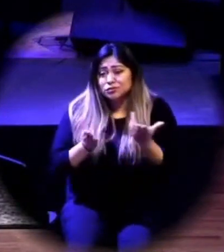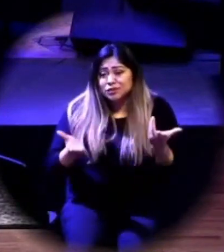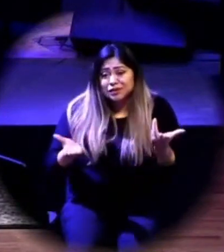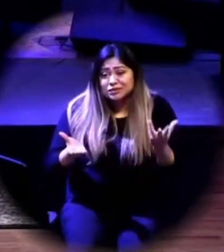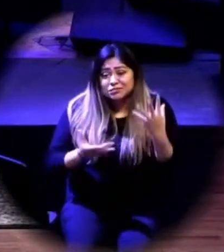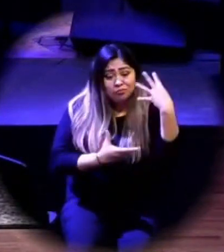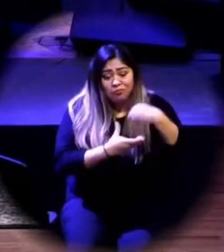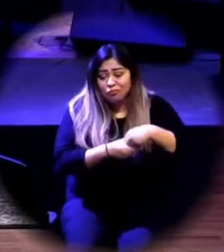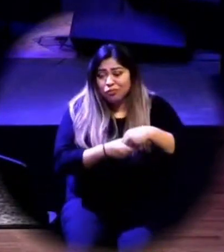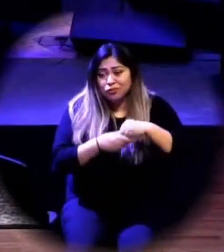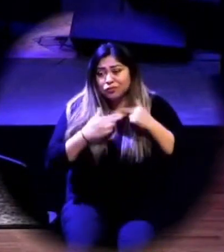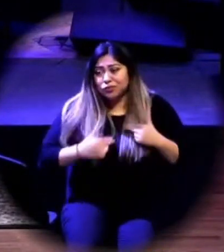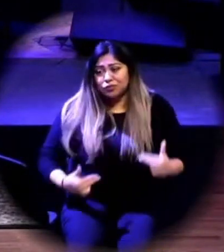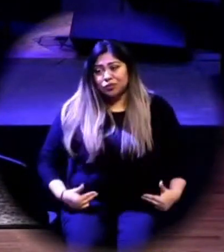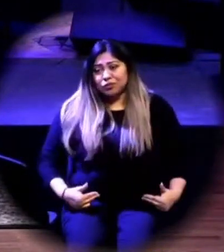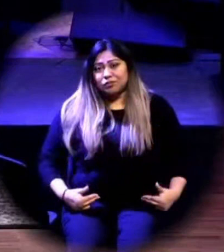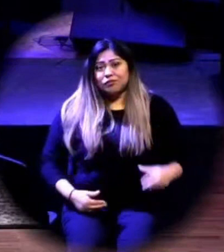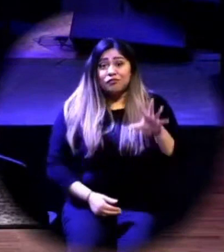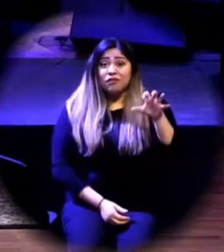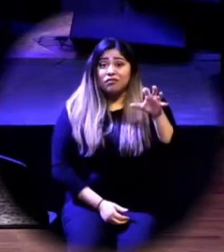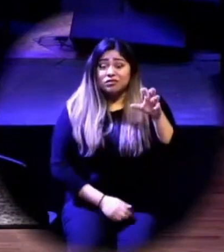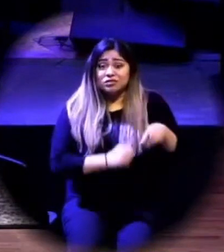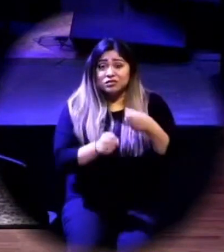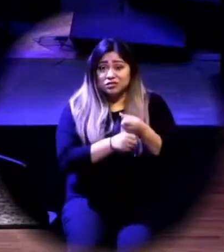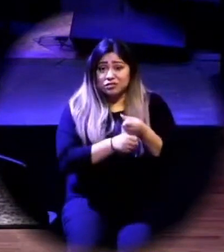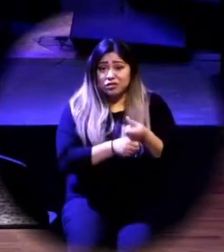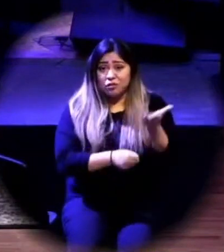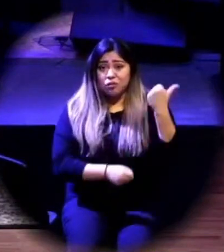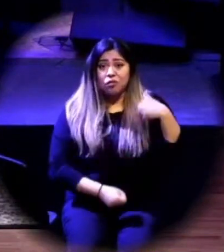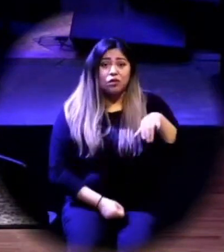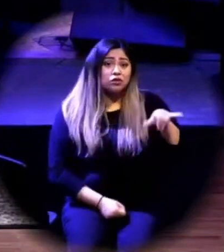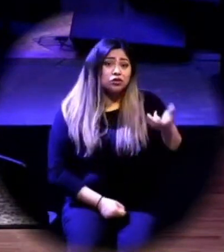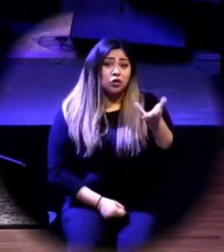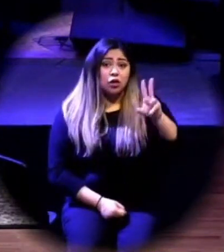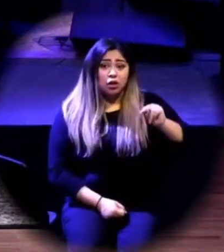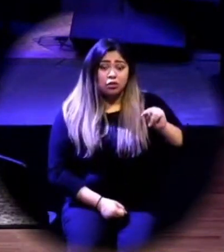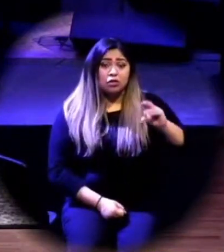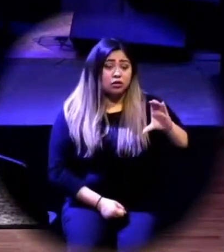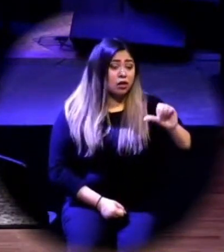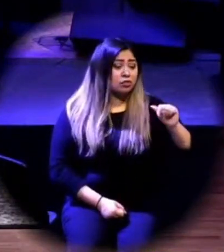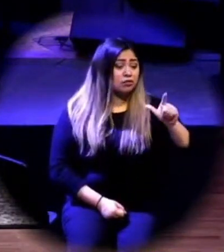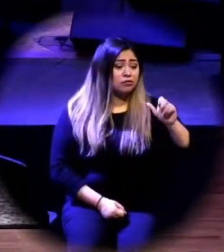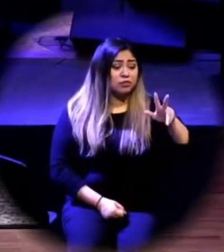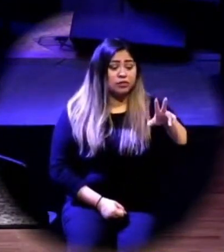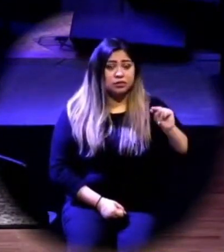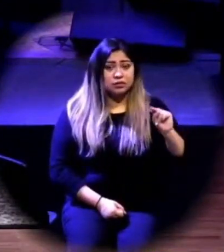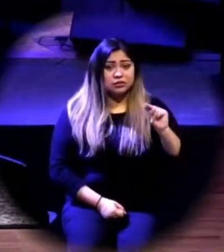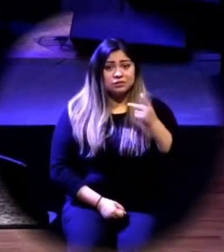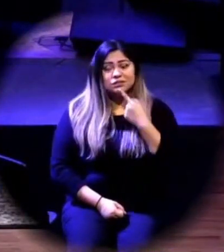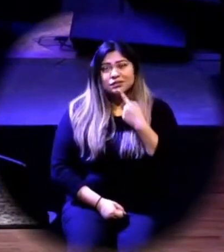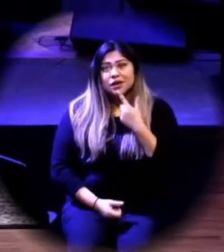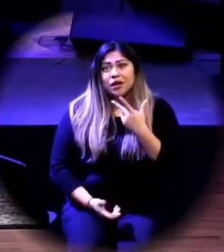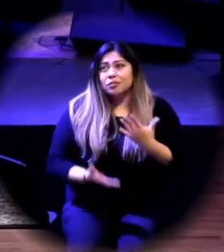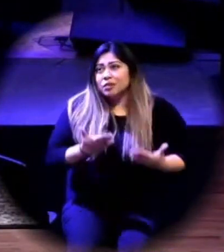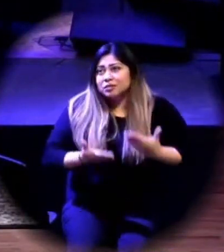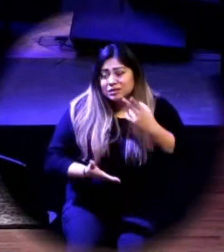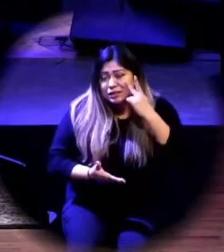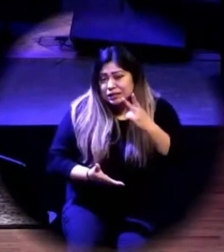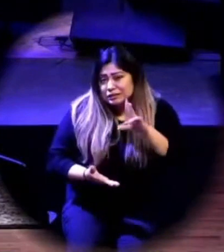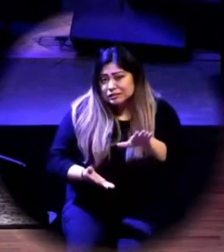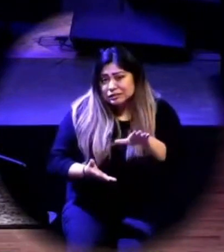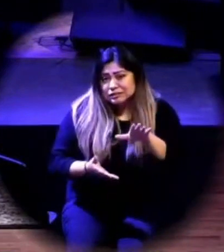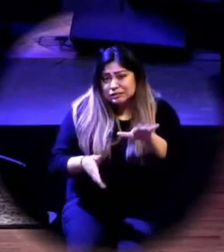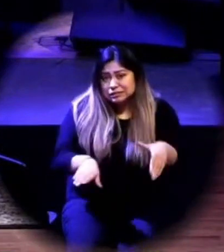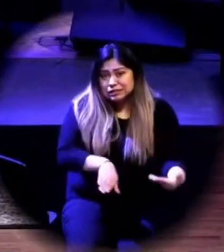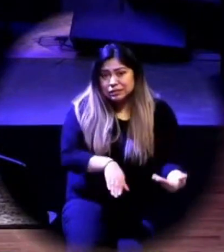of being human. 500 years ago, John Calvin wrote that if we see a dead body, we may philosophize briefly about